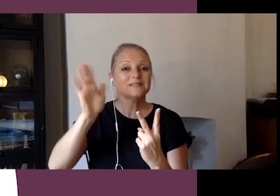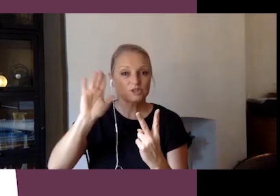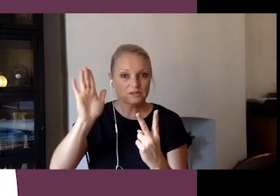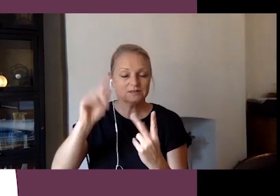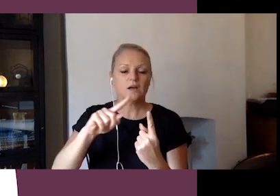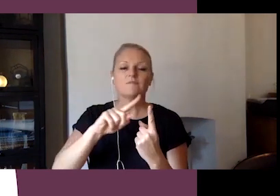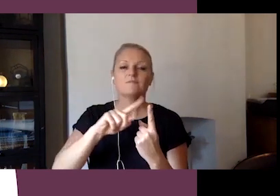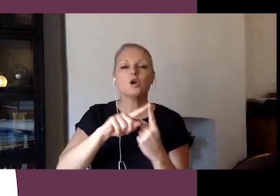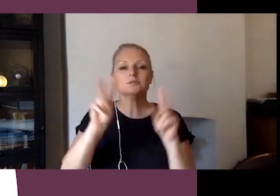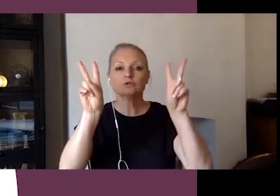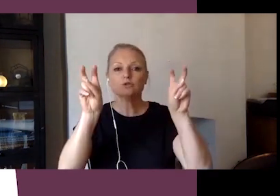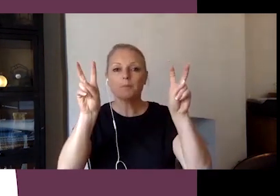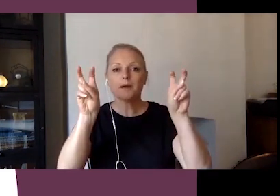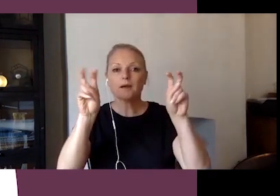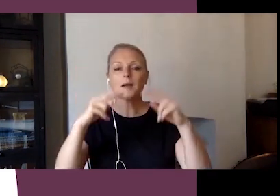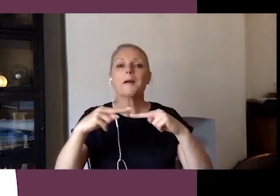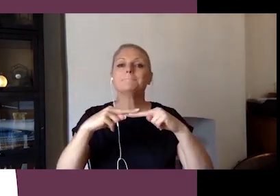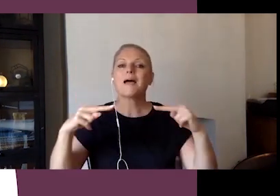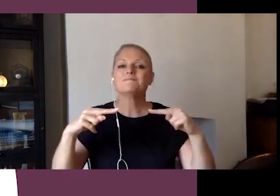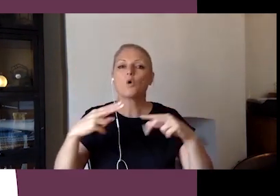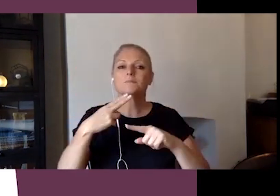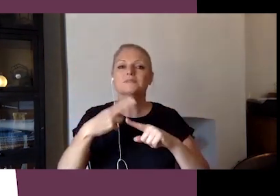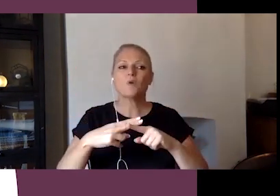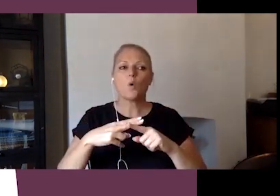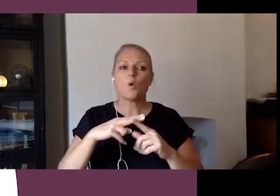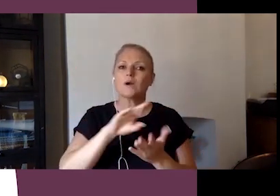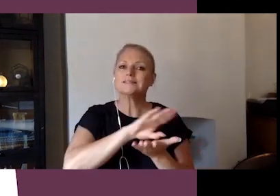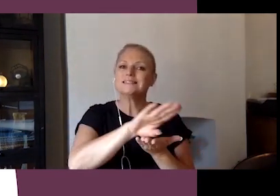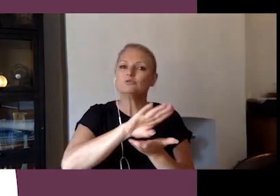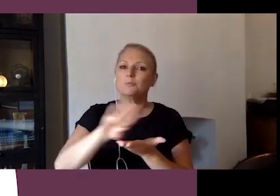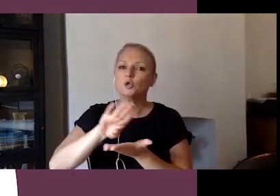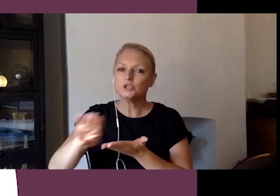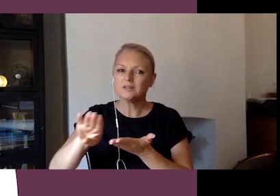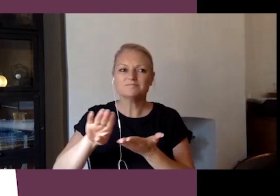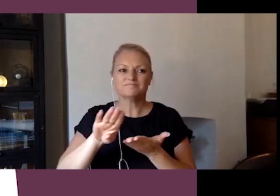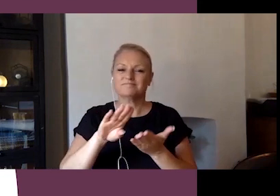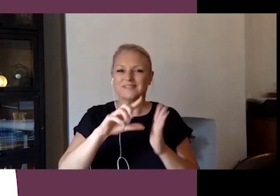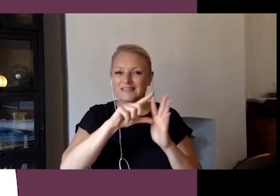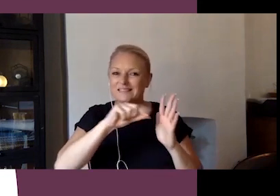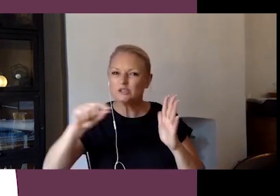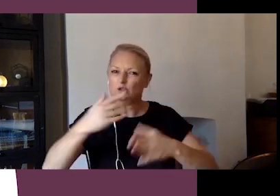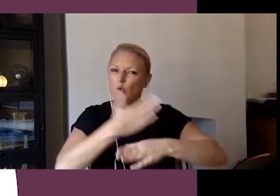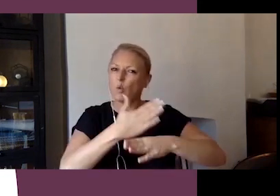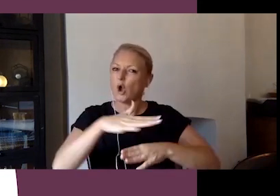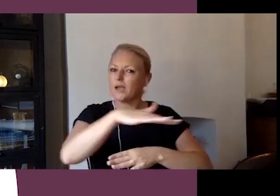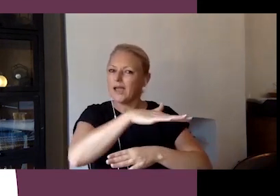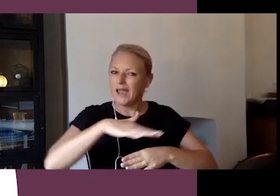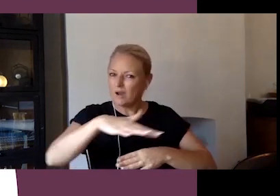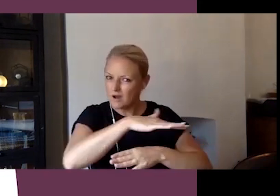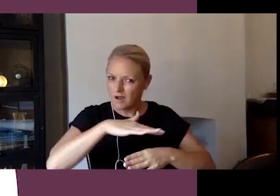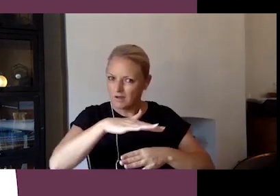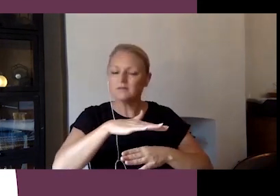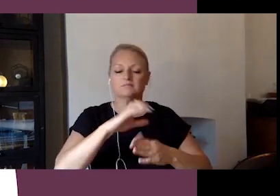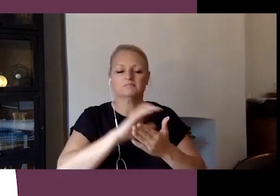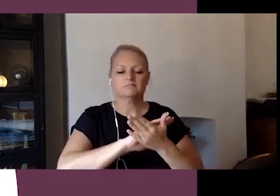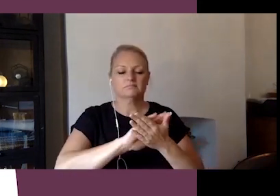first one is on platforms for distribution and experiencing of digital work by Dr. Christy Dina.